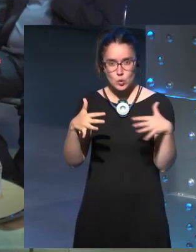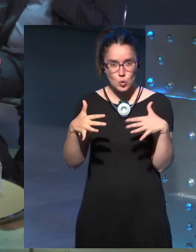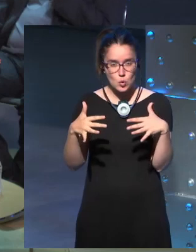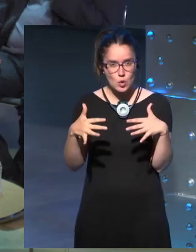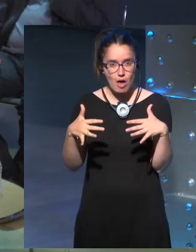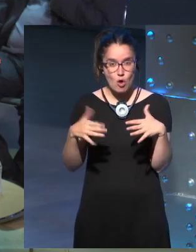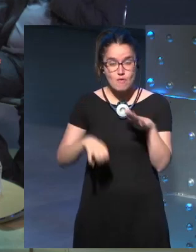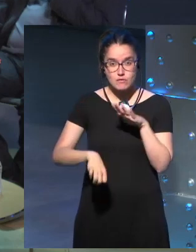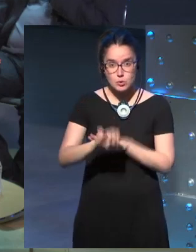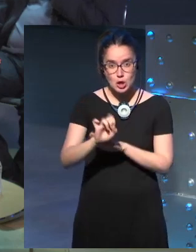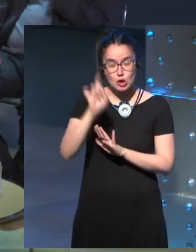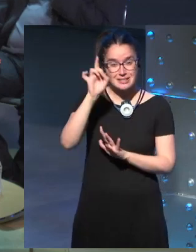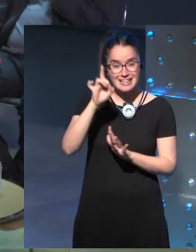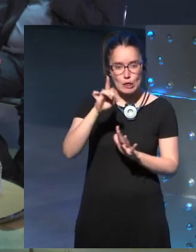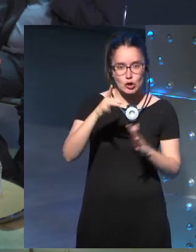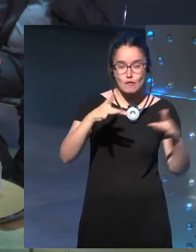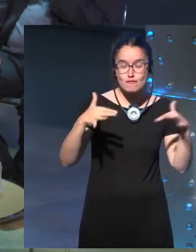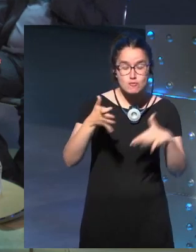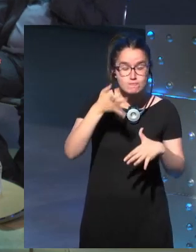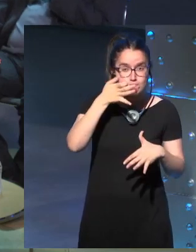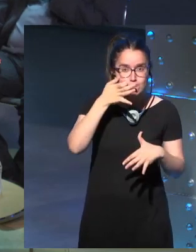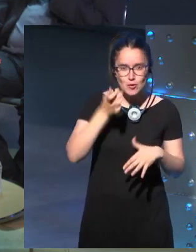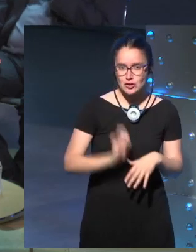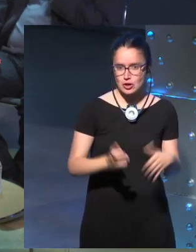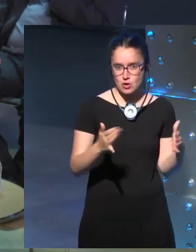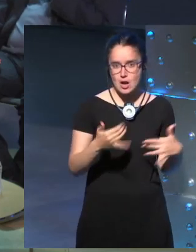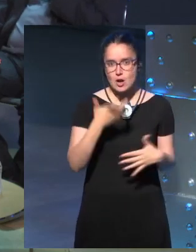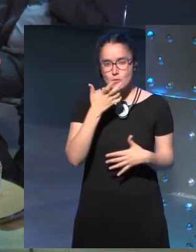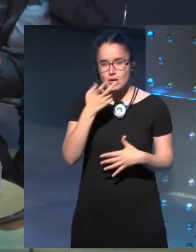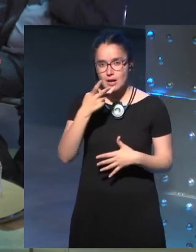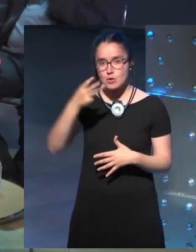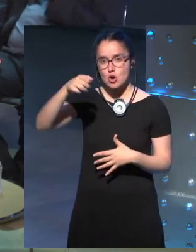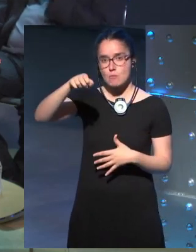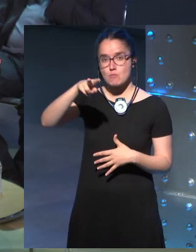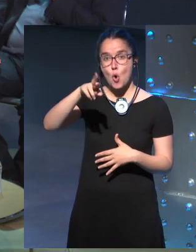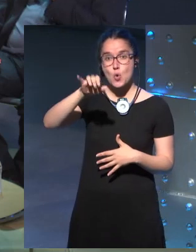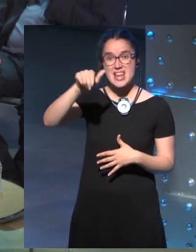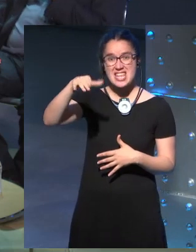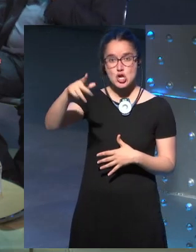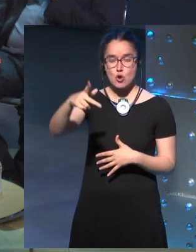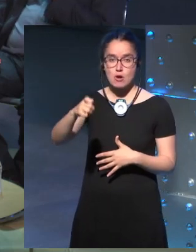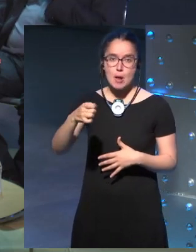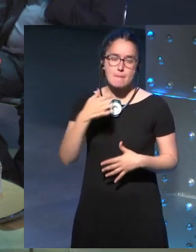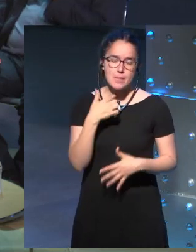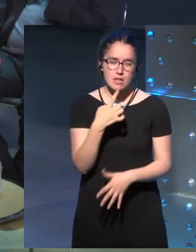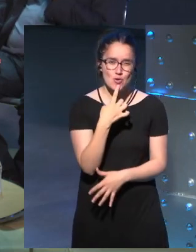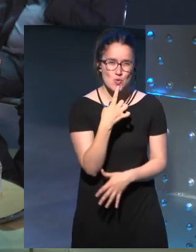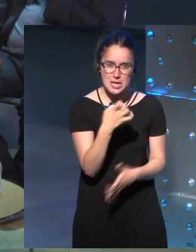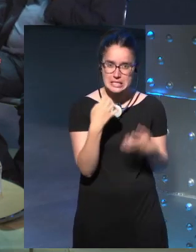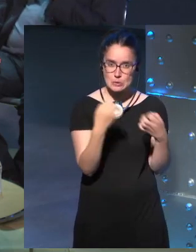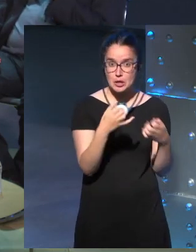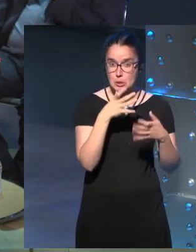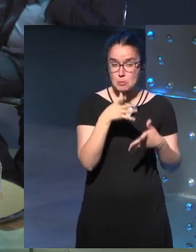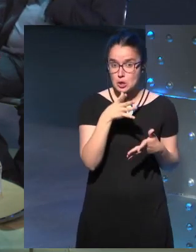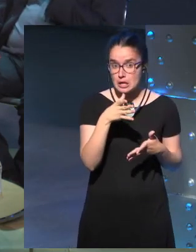that have played football lose better than coaches that have never played top-level football, like, for example, Mourinho. He doesn't know how